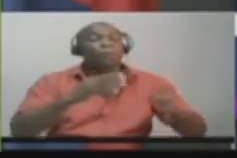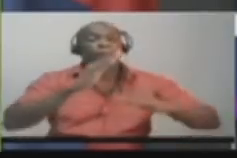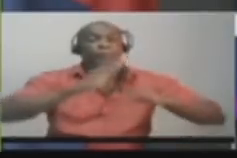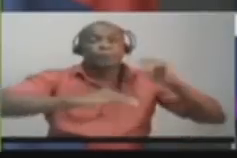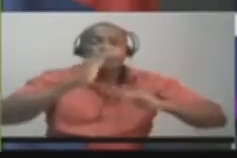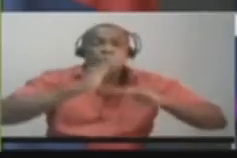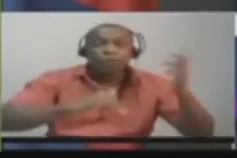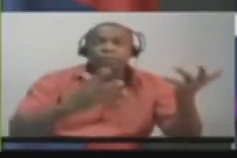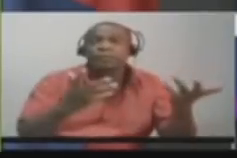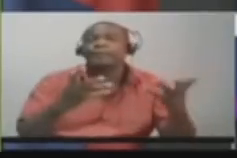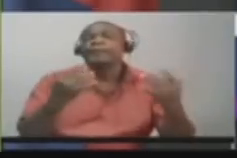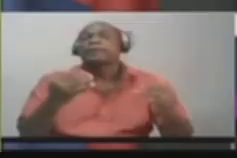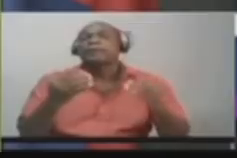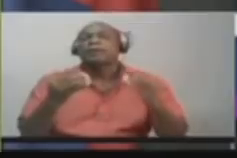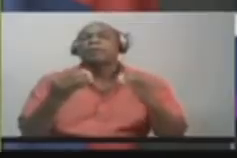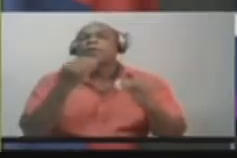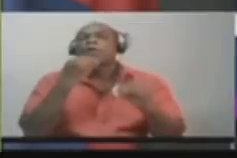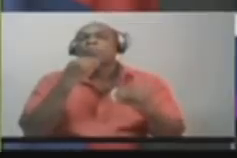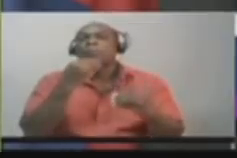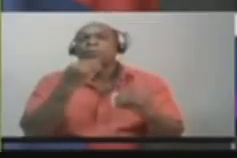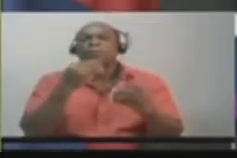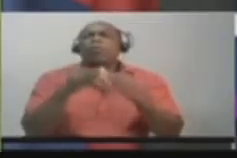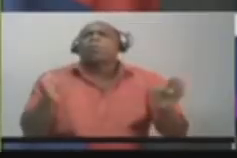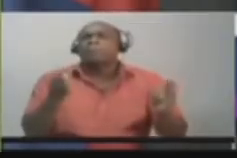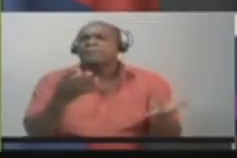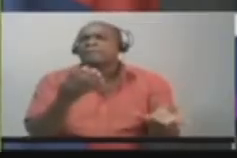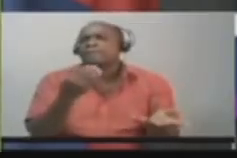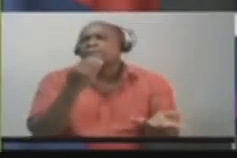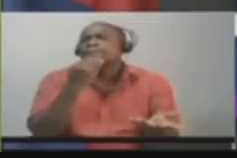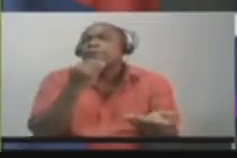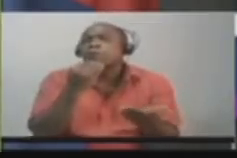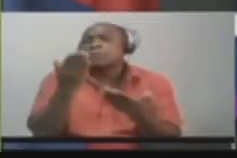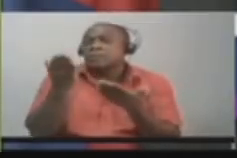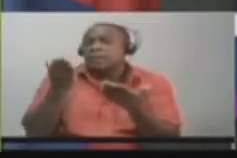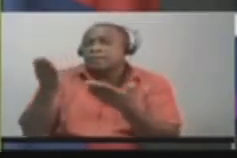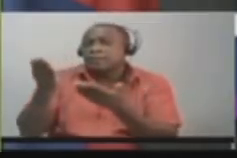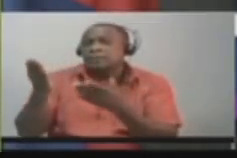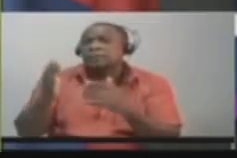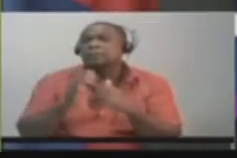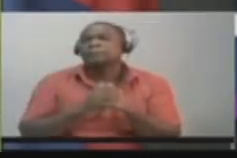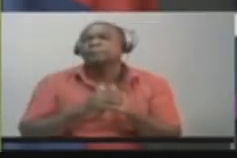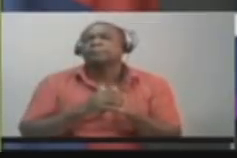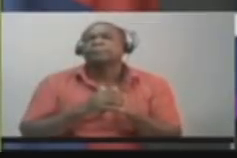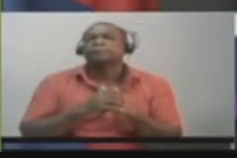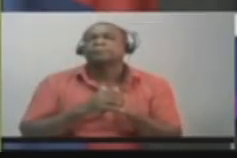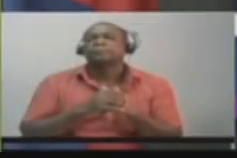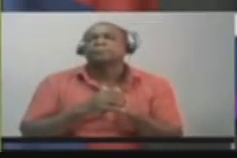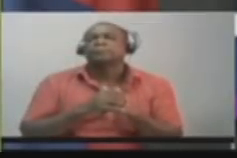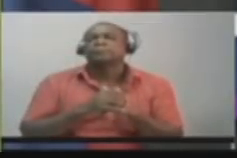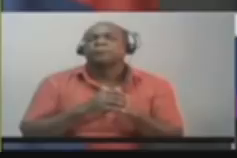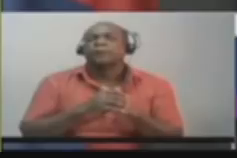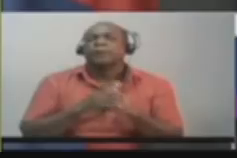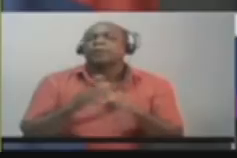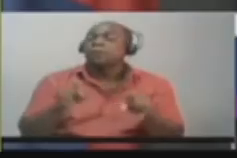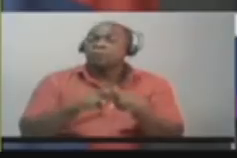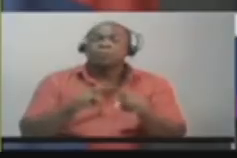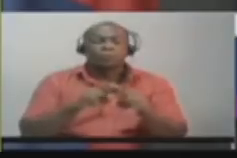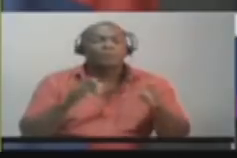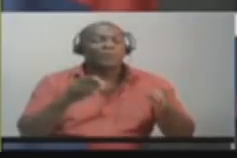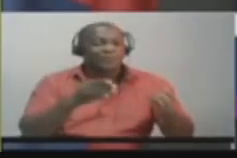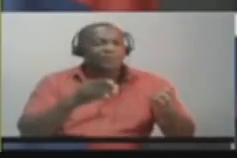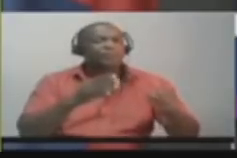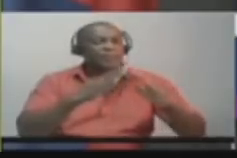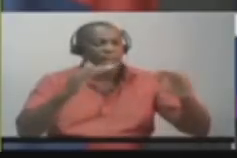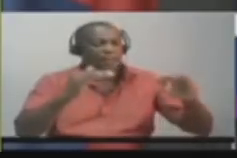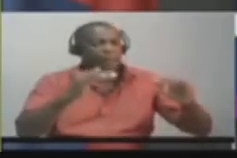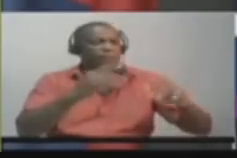service, and of course, we are taking some comfort in the level of vaccination that we are carrying on,